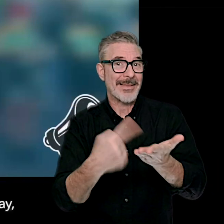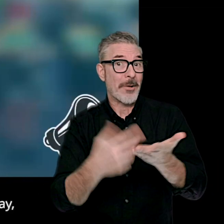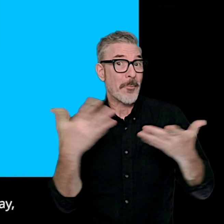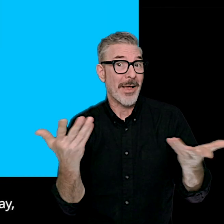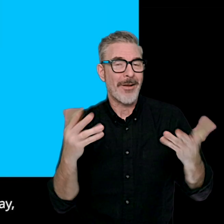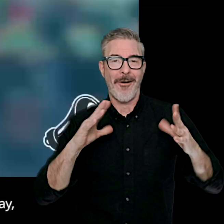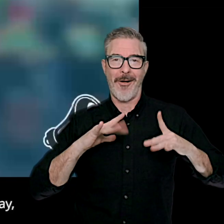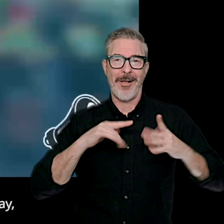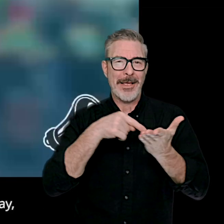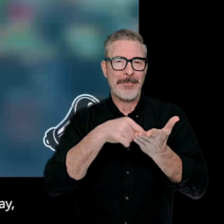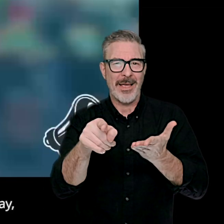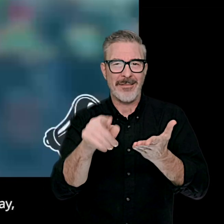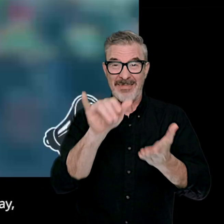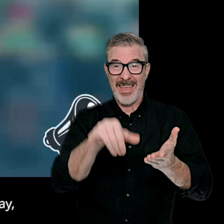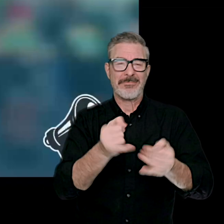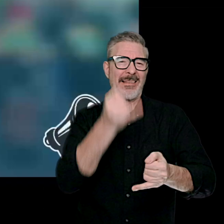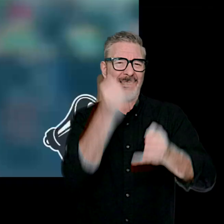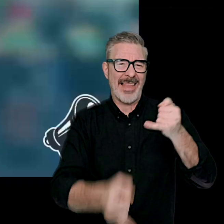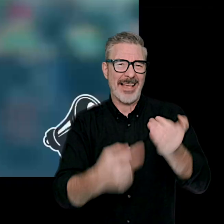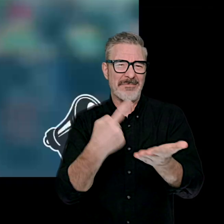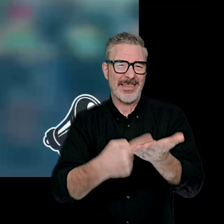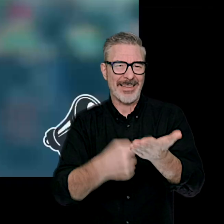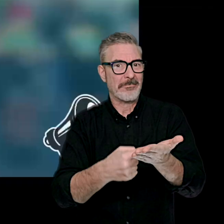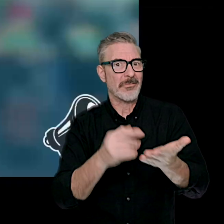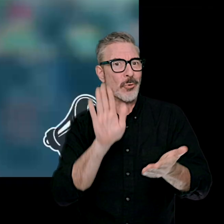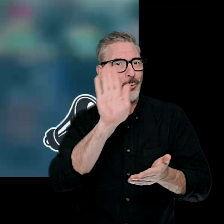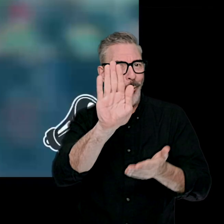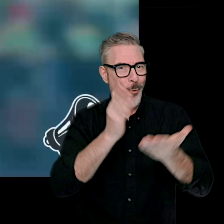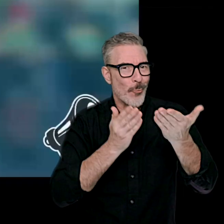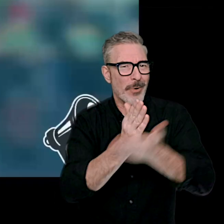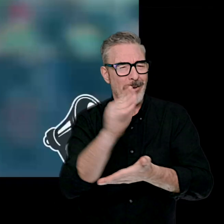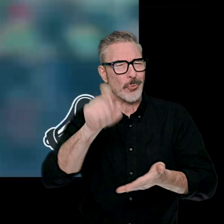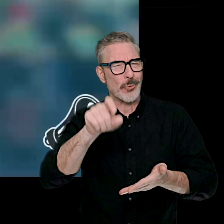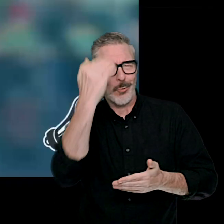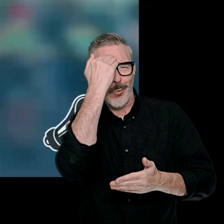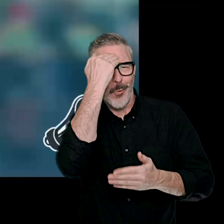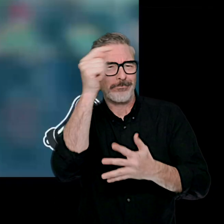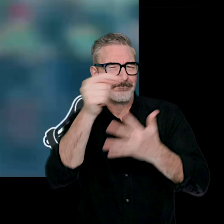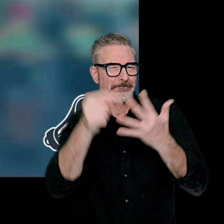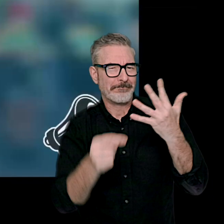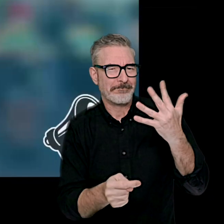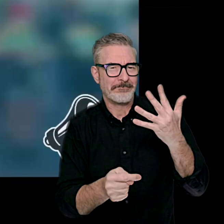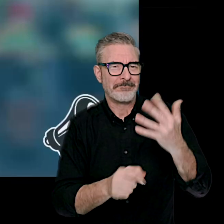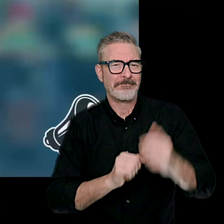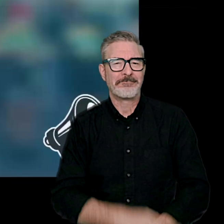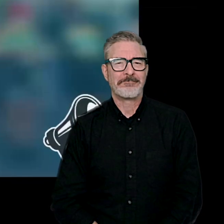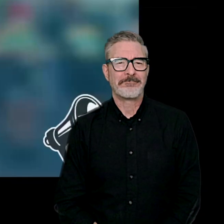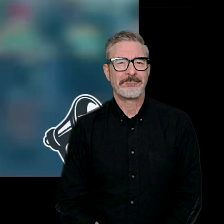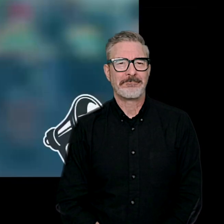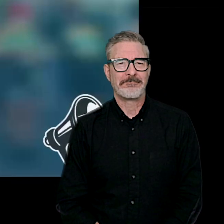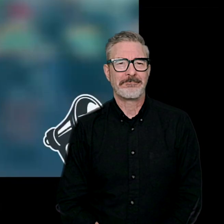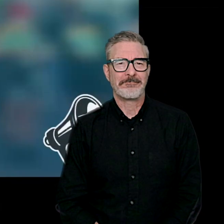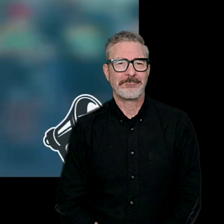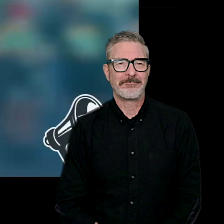me to discuss vacation pay, which is our last know your rights material that we're going to touch